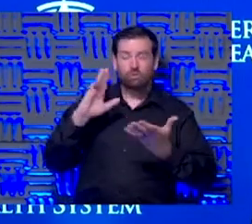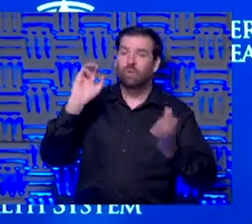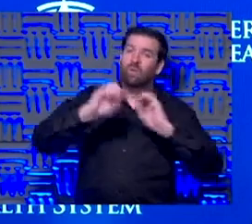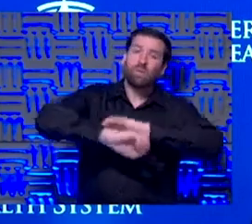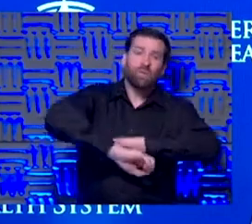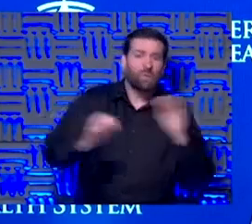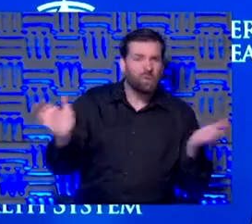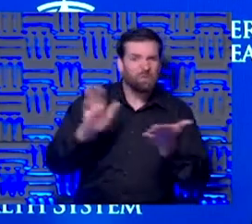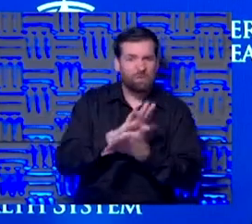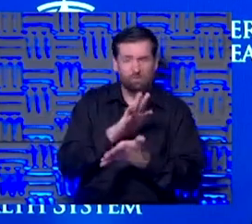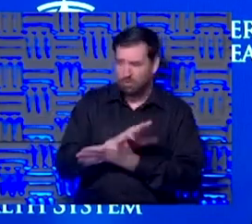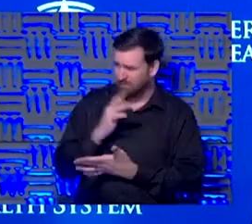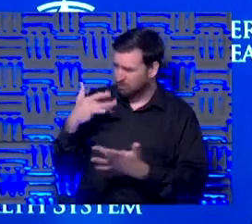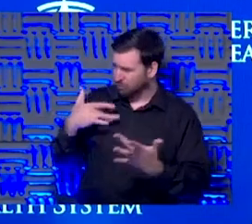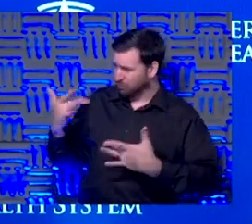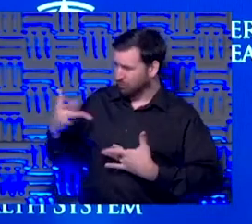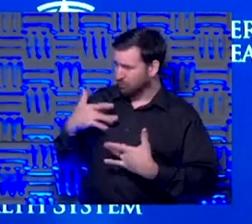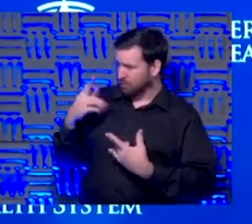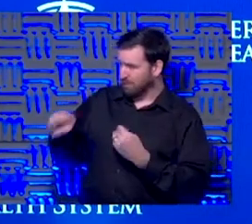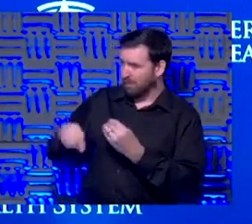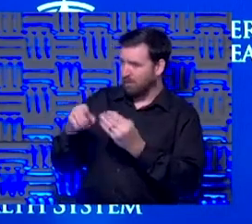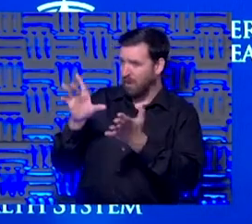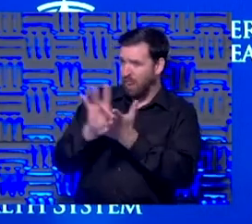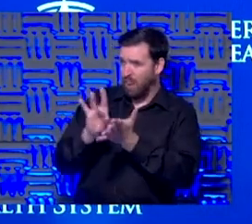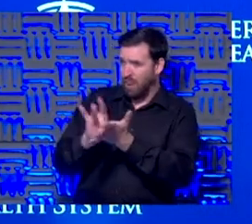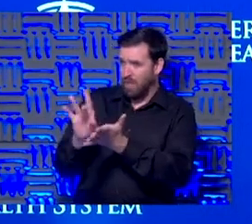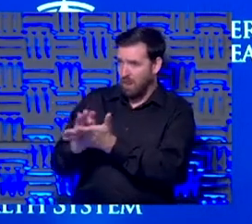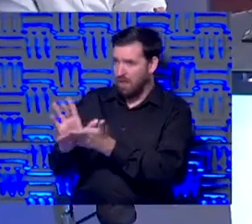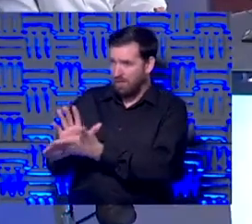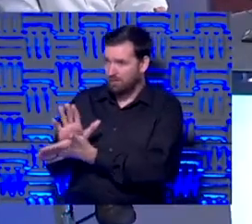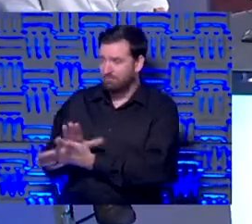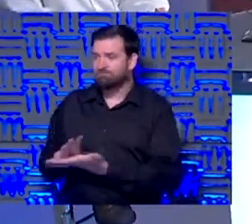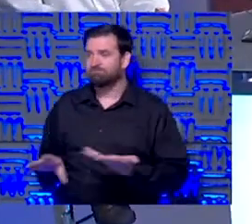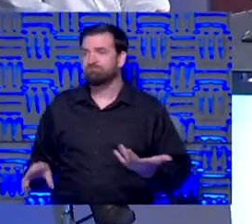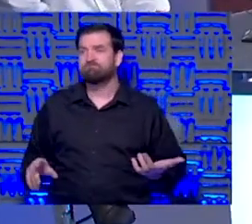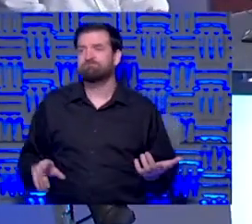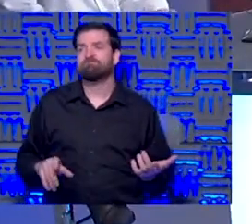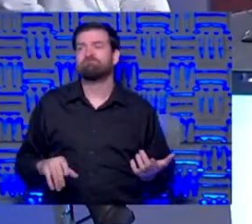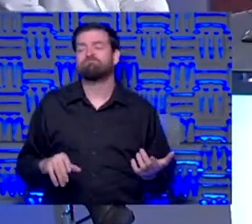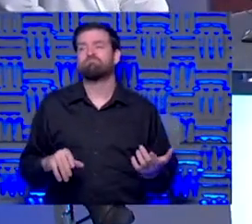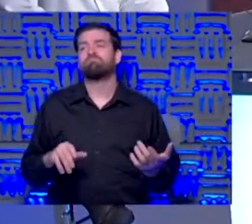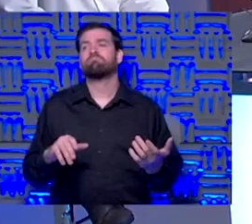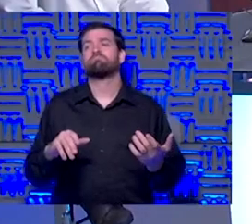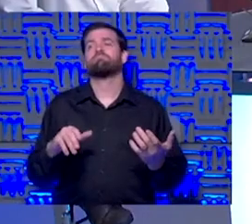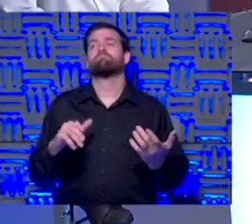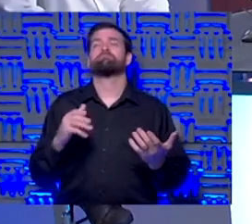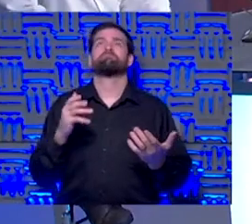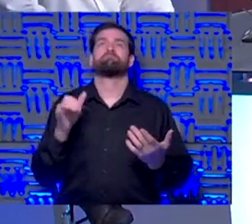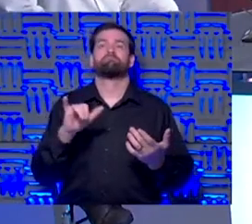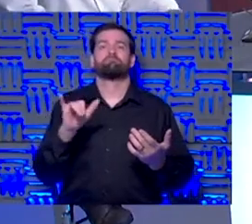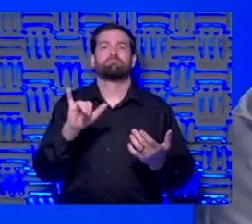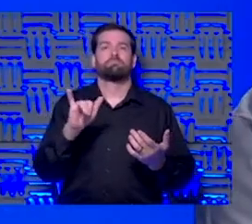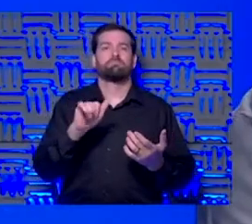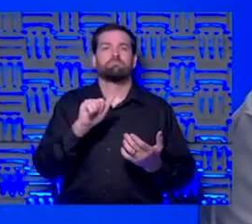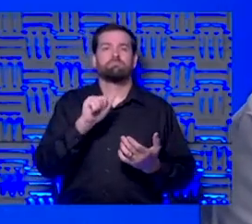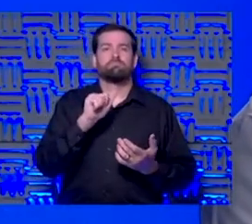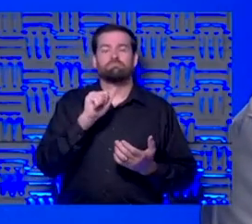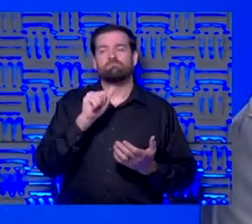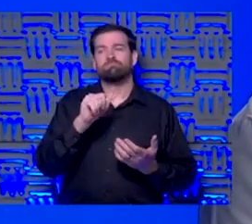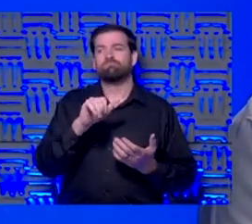Are we worried about paper? Are we worried about surfaces? Not Dana? As much. What do you think? Yeah, I don't think, certainly we're worried about maybe the non-porous